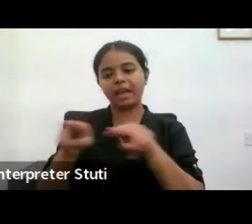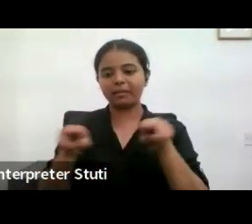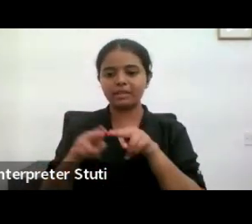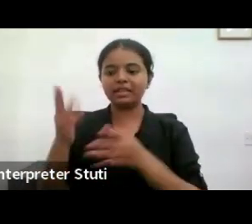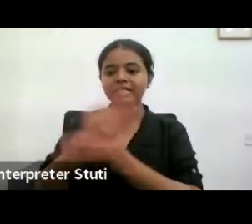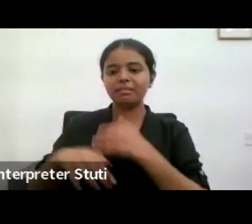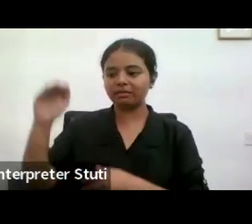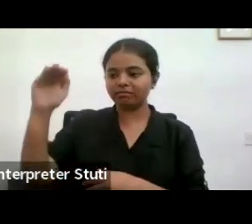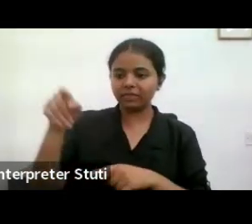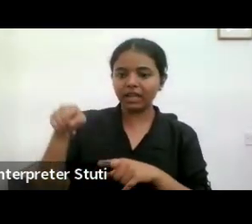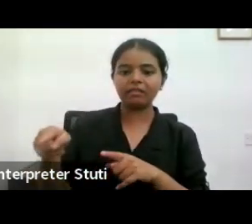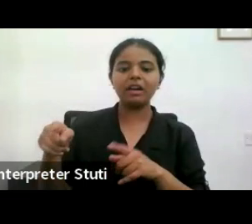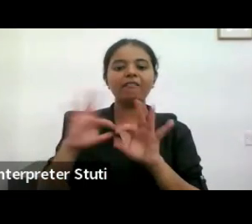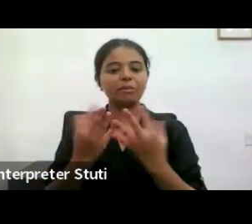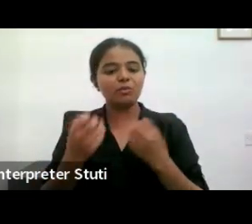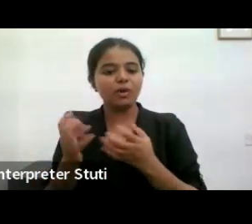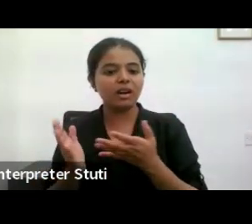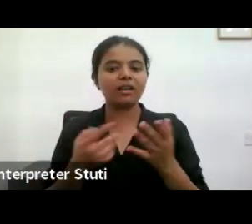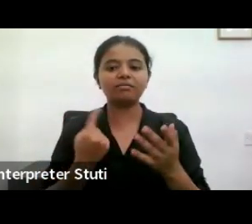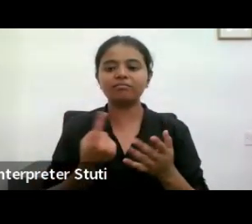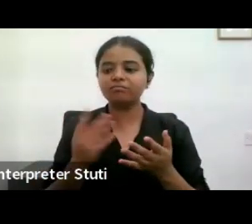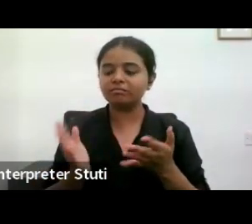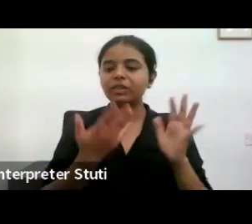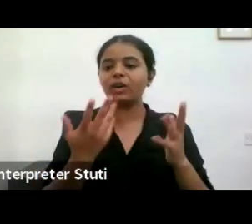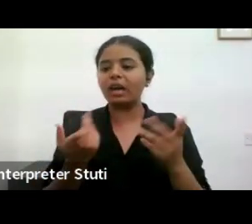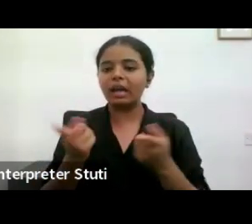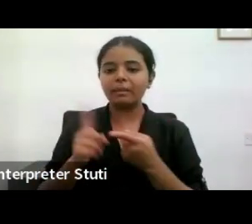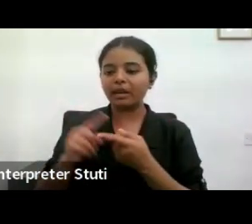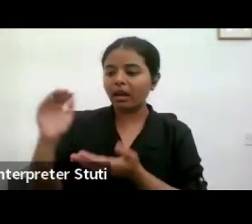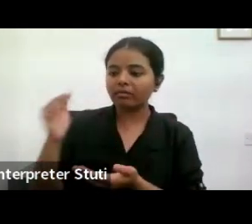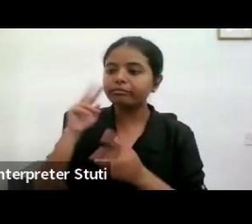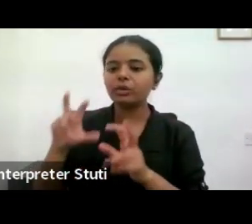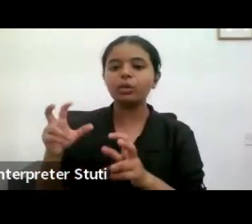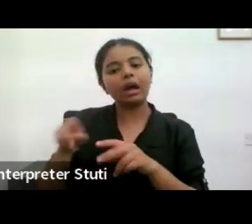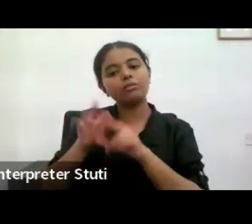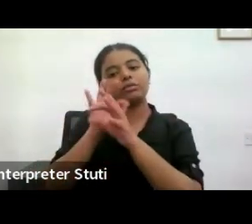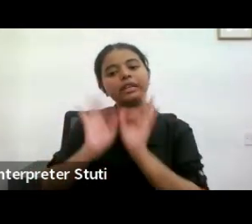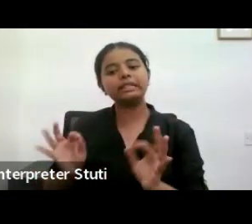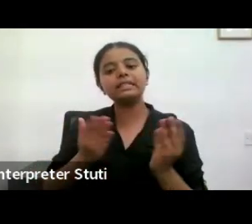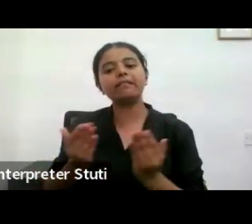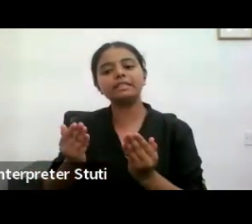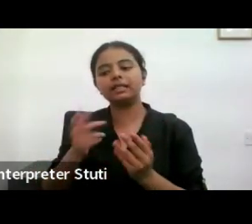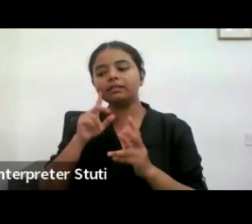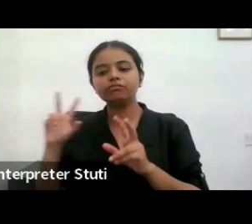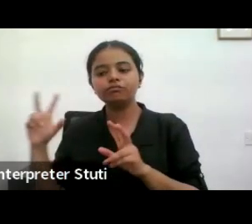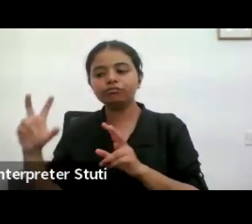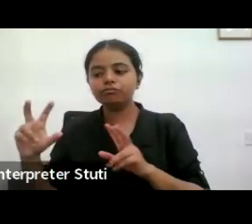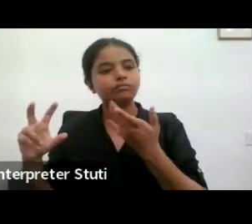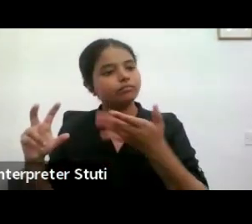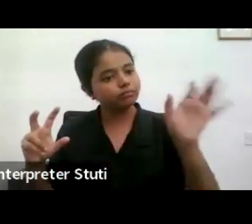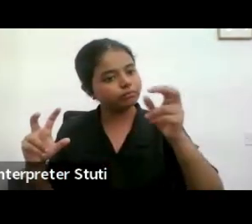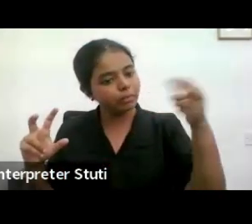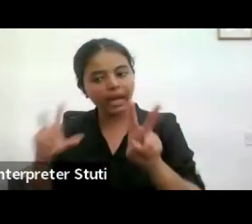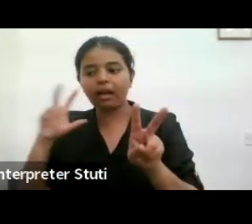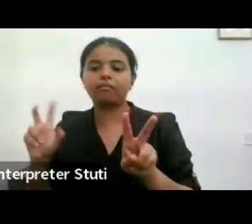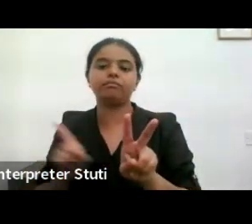support services that will help children with disabilities to be part of the community, to be part of those games and activities that Radhika